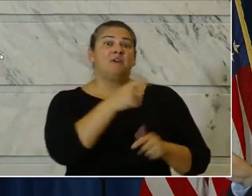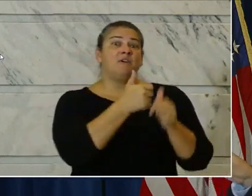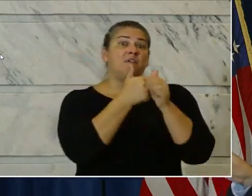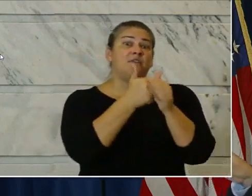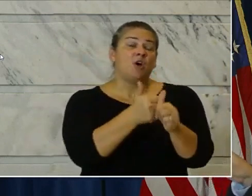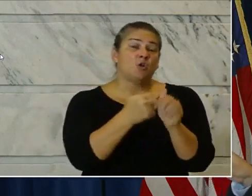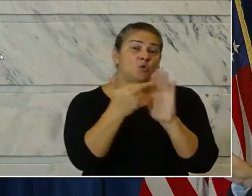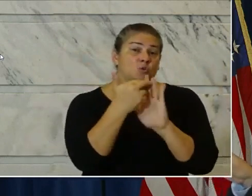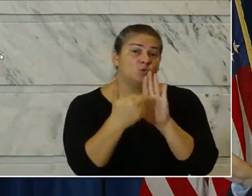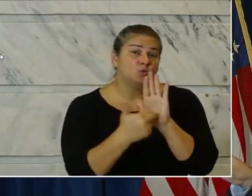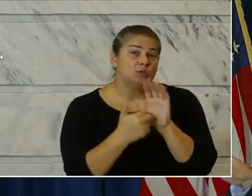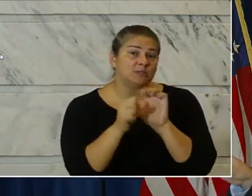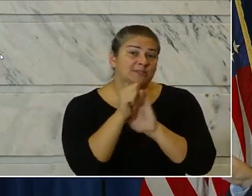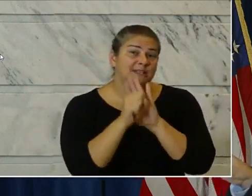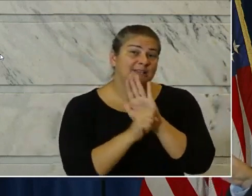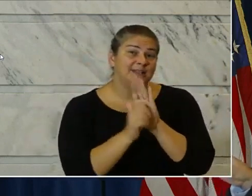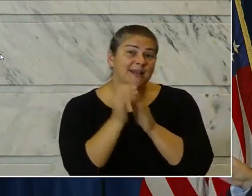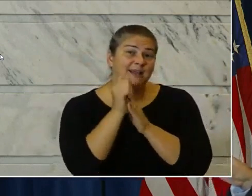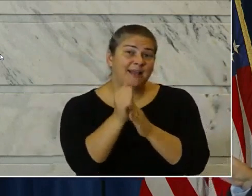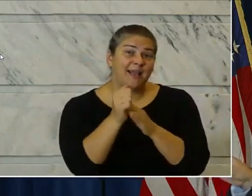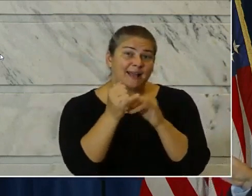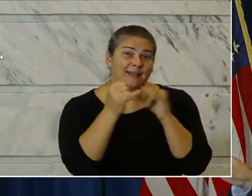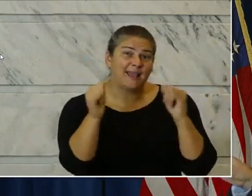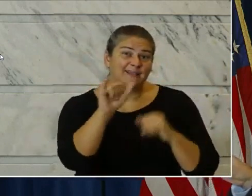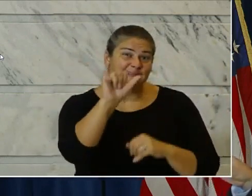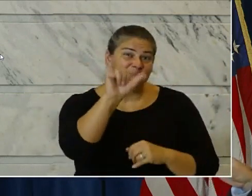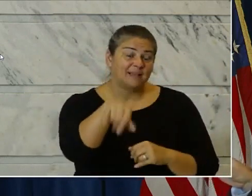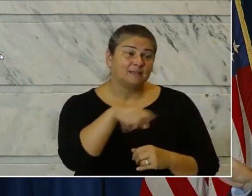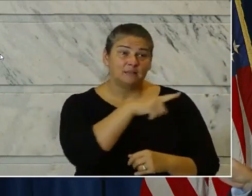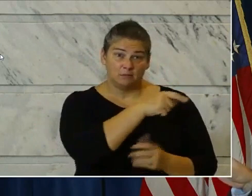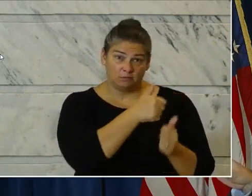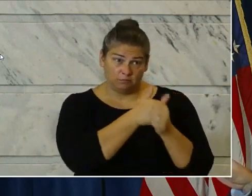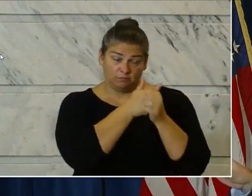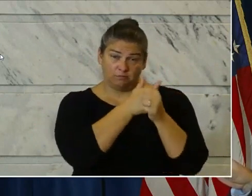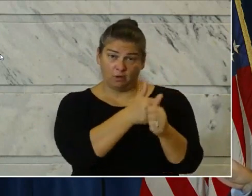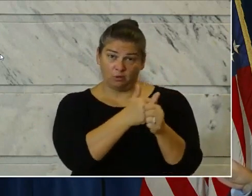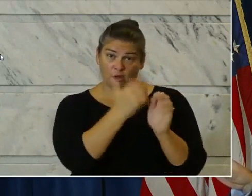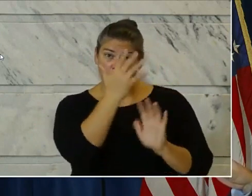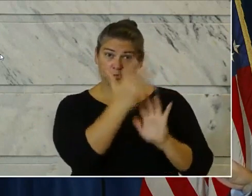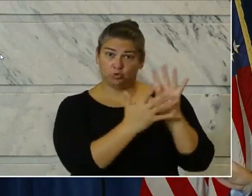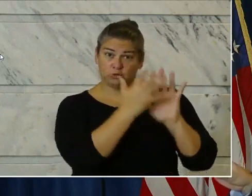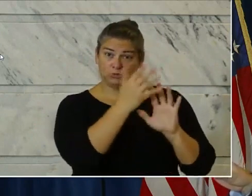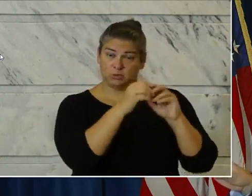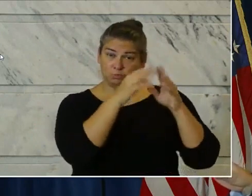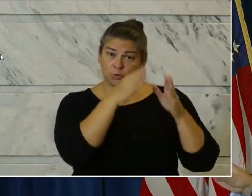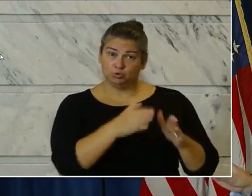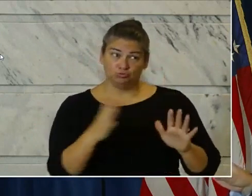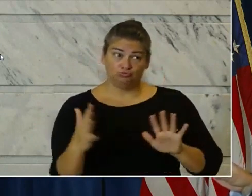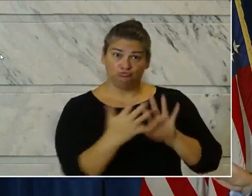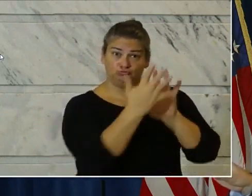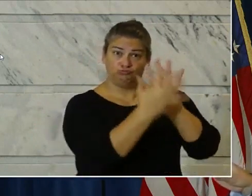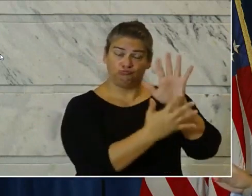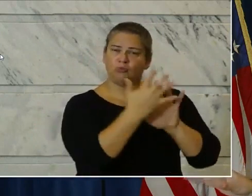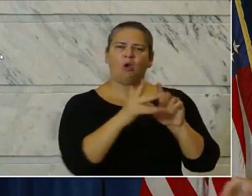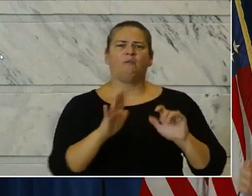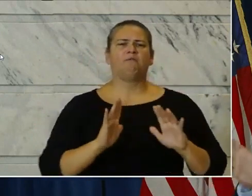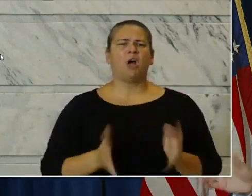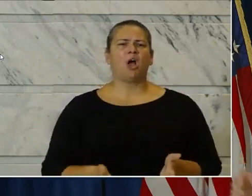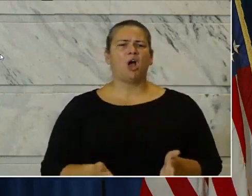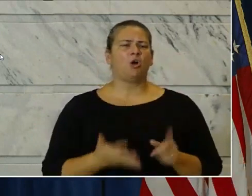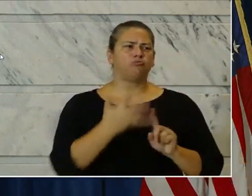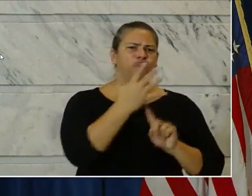yes. But we have a number of school districts whose counties are red